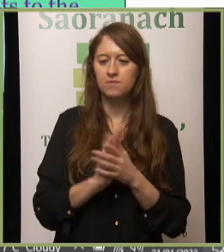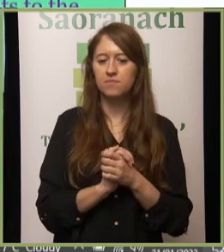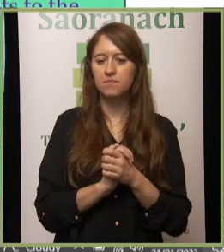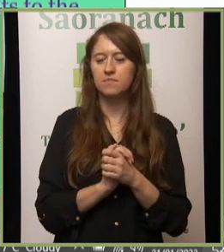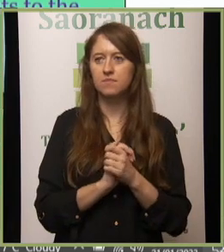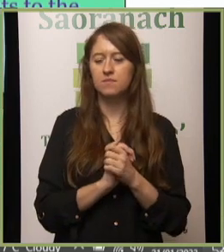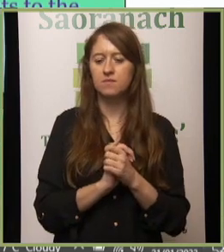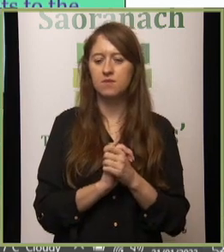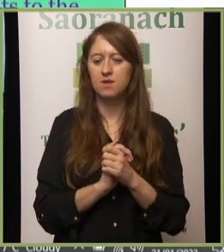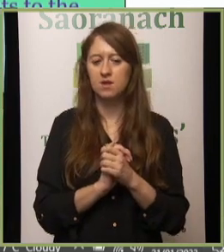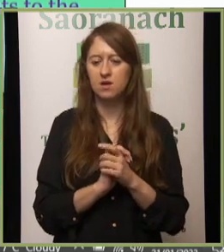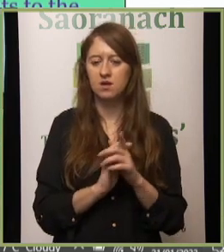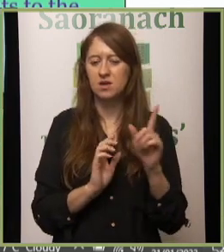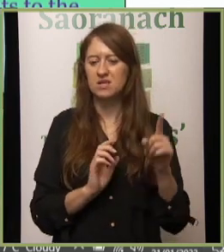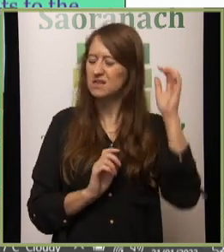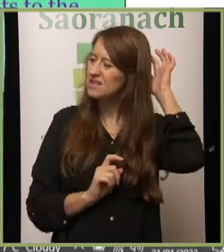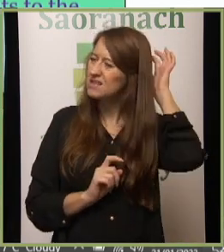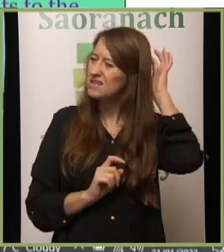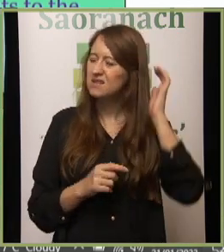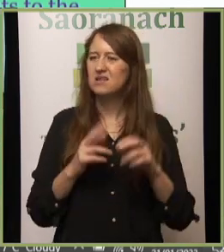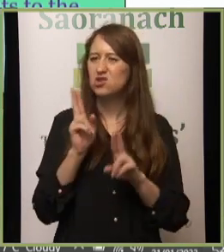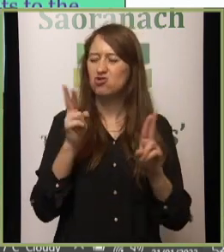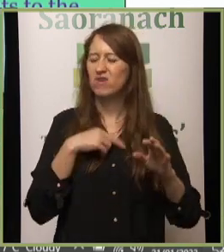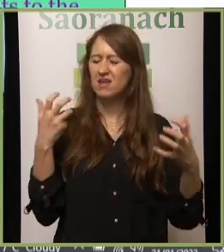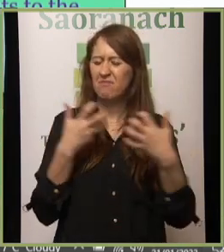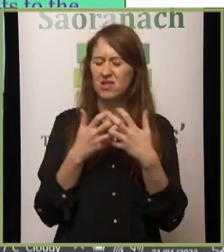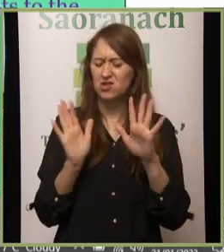managed as a strategic long-term. It doesn't fit there. Do you not think so? No.